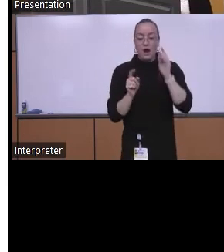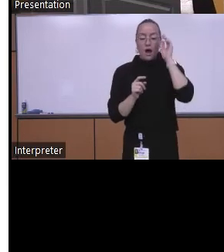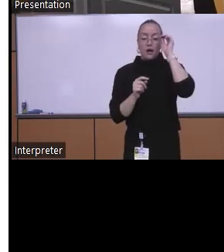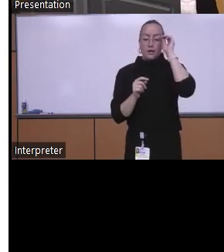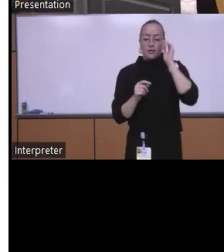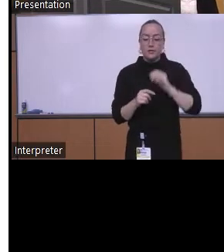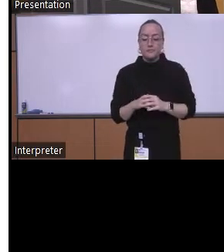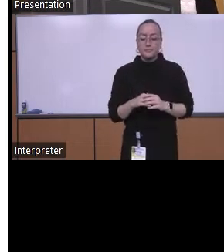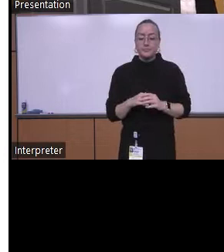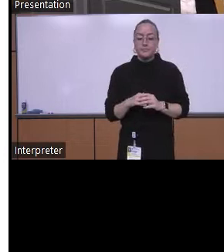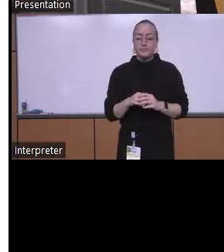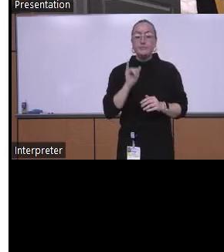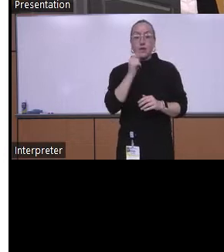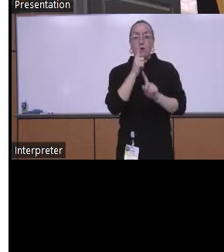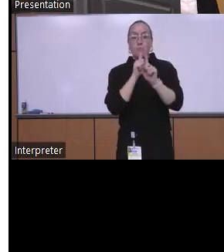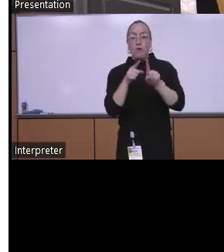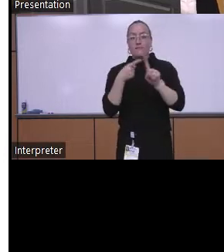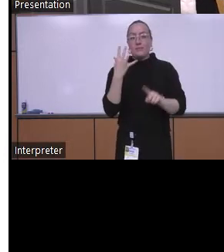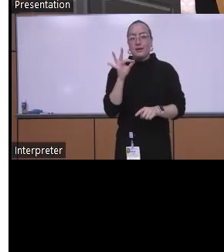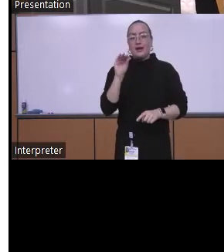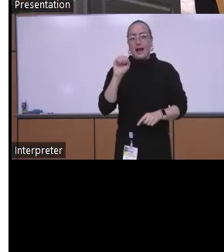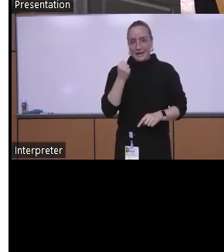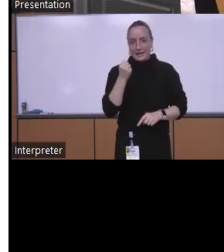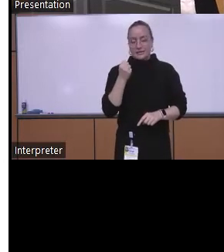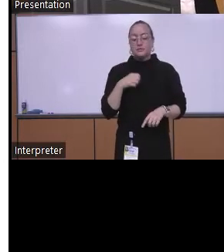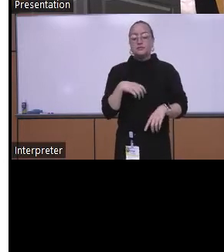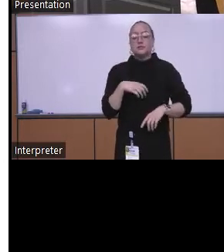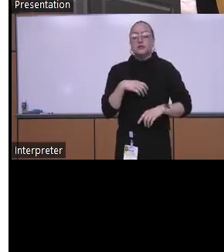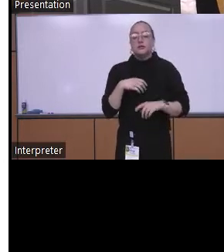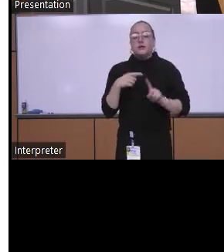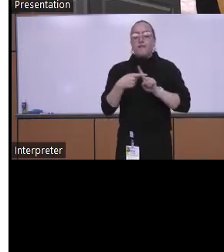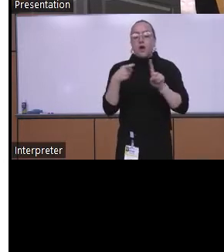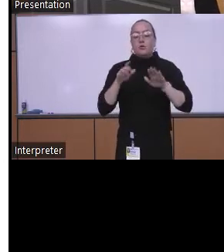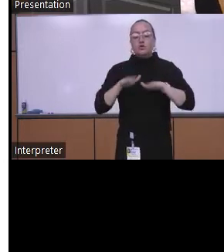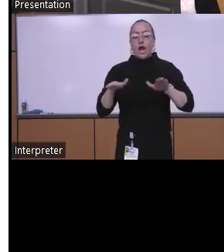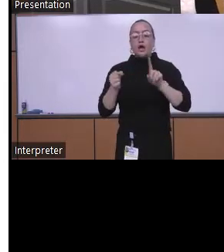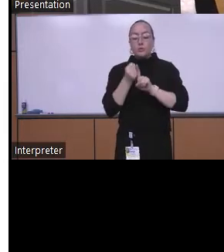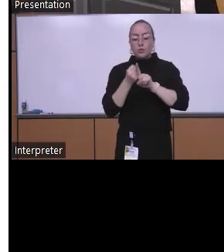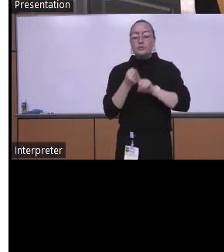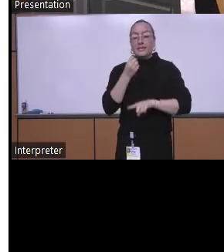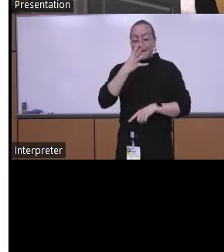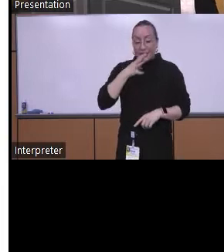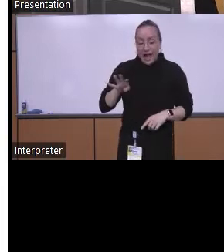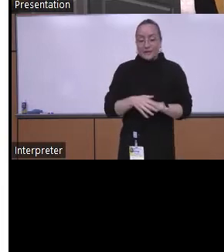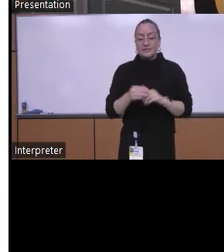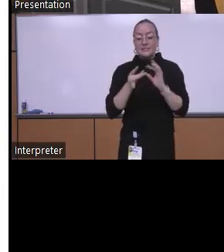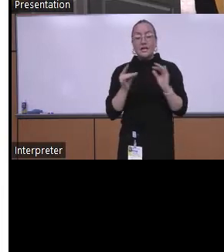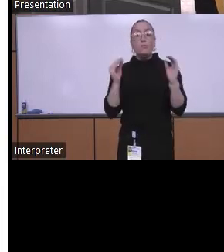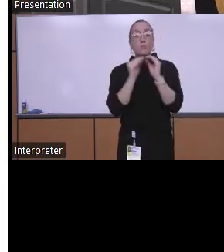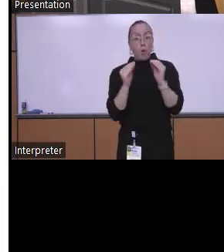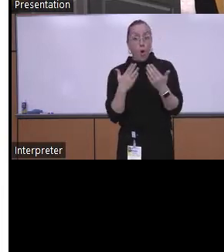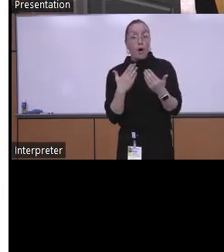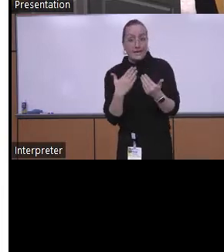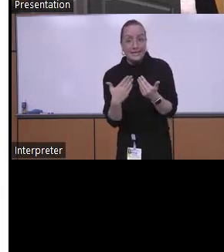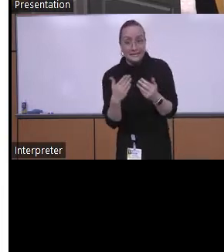In the words of the 1990 report of the United States Advisory Board on Child Abuse and Neglect, I'm going to quote now, it was far easier to pick